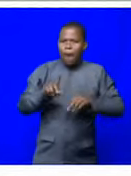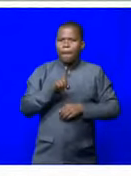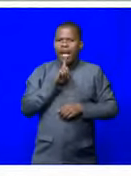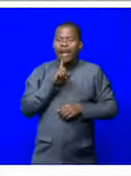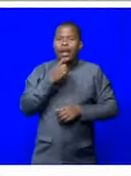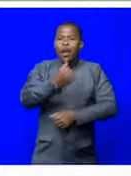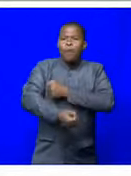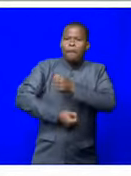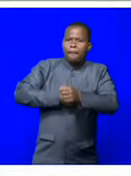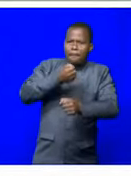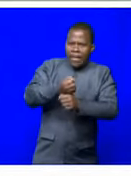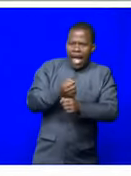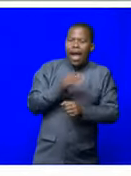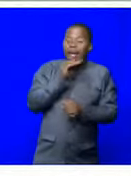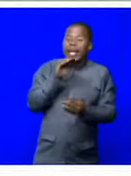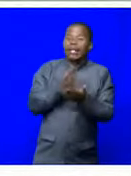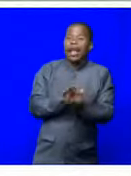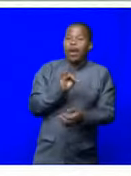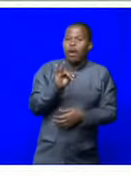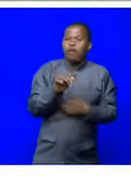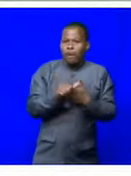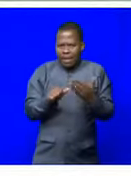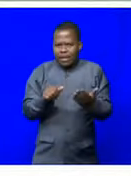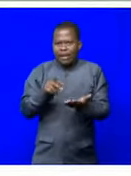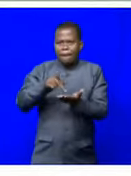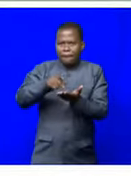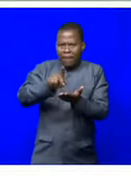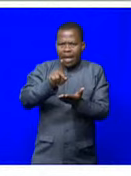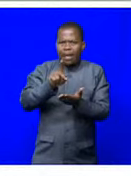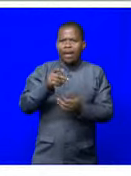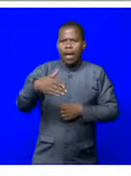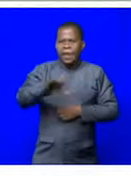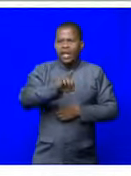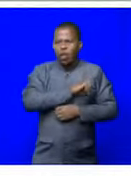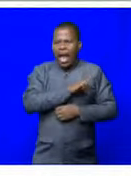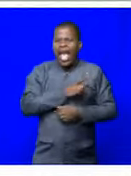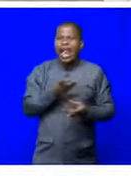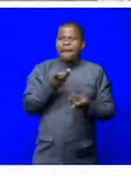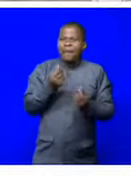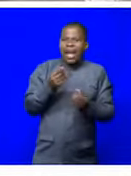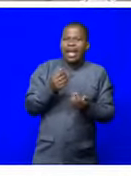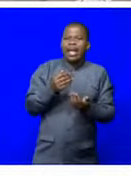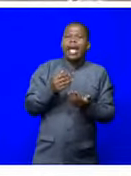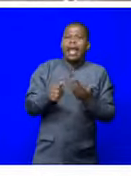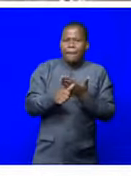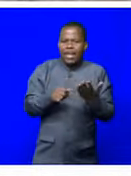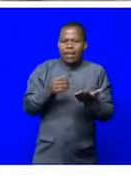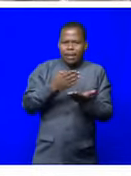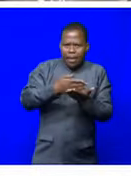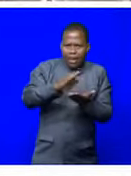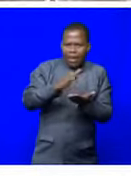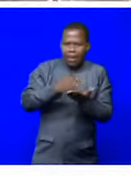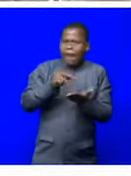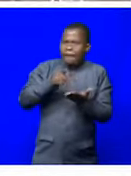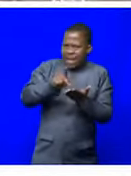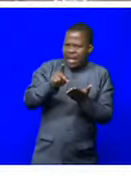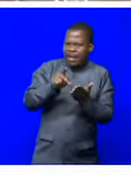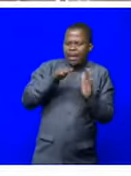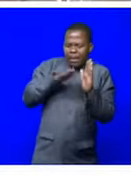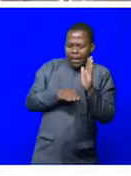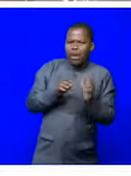months kuze uthi kutakwehla le mali labayibhadalako ngenyanga. Thobile Dube wenhlangano